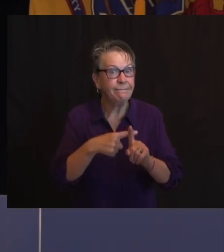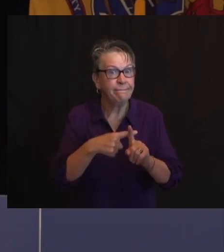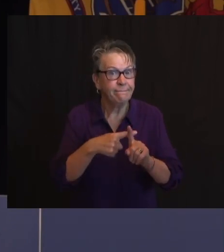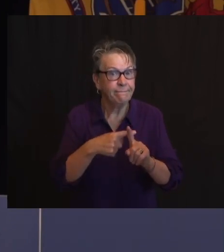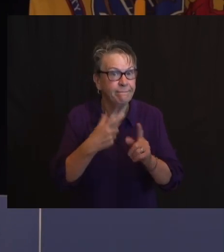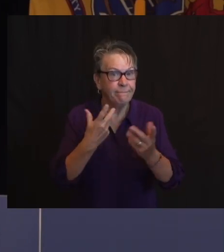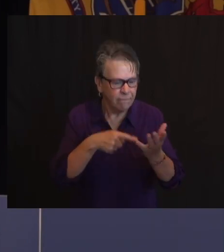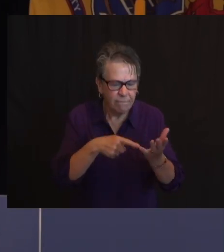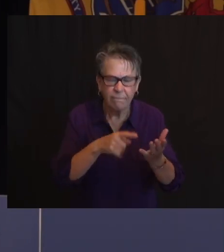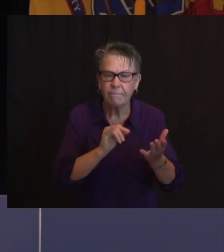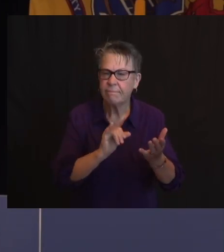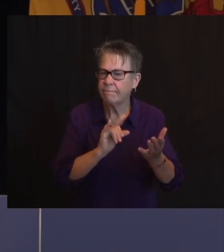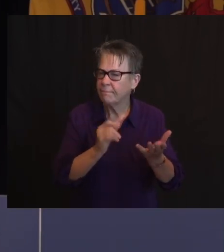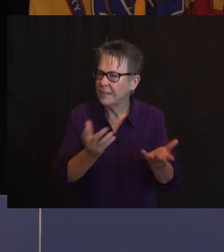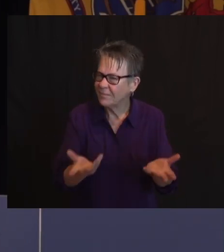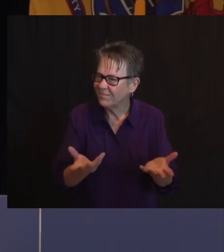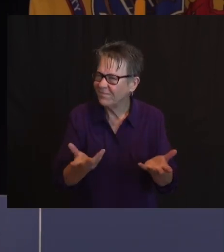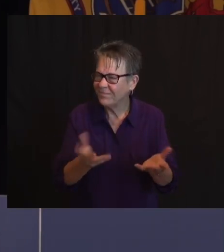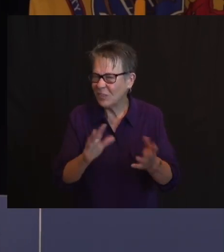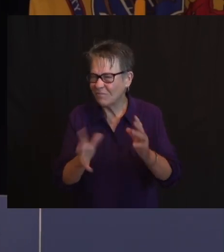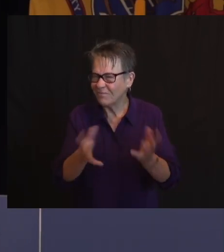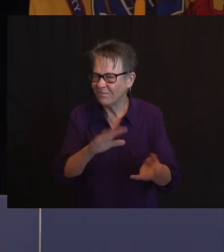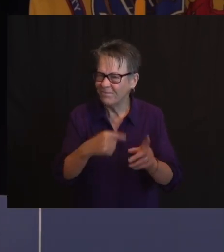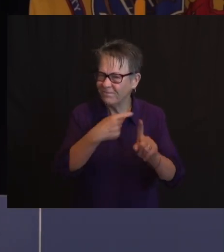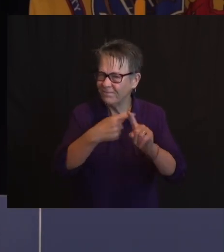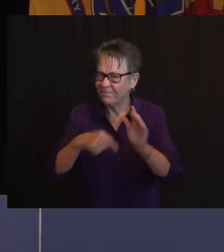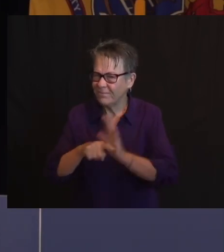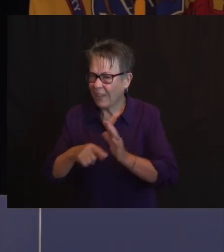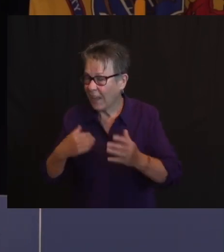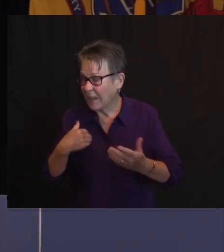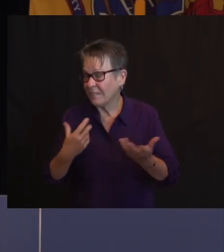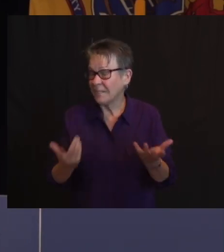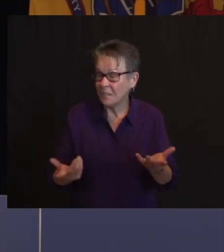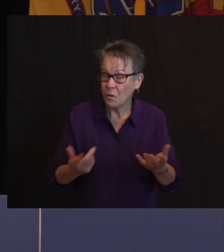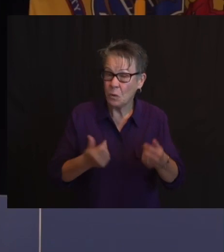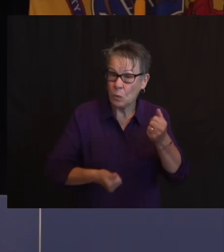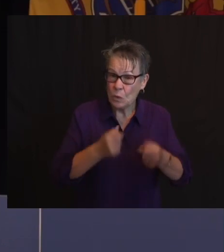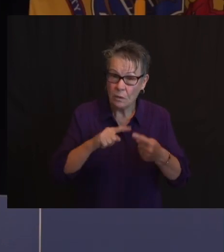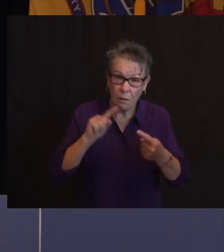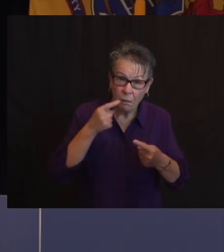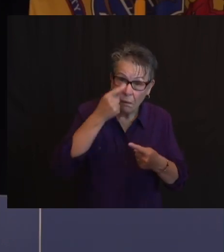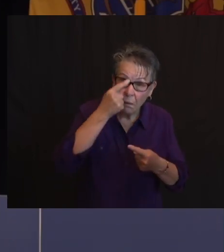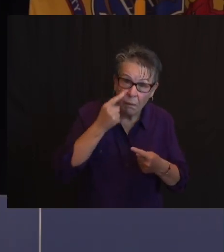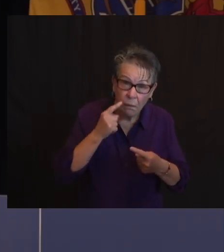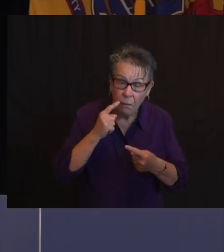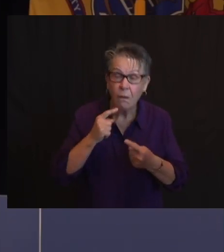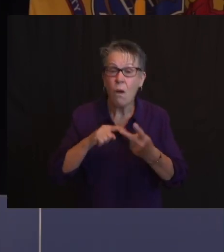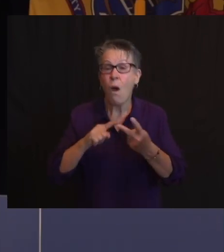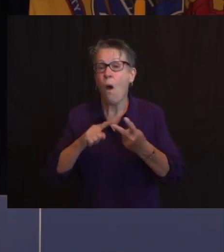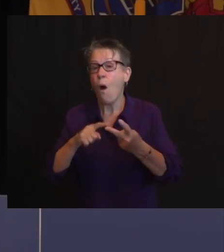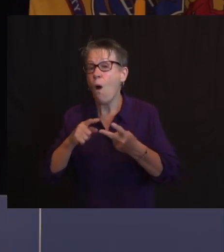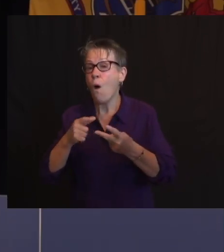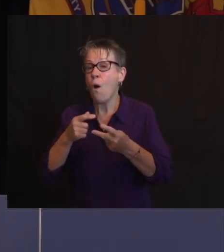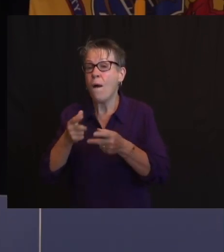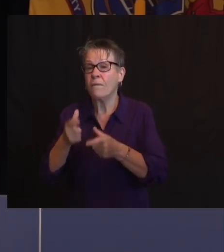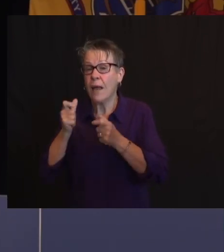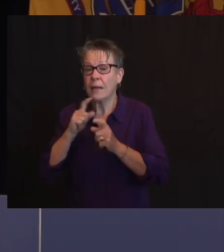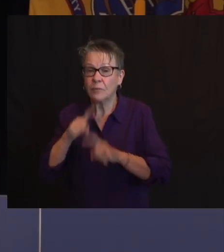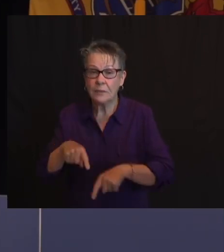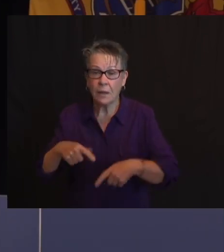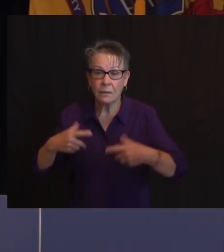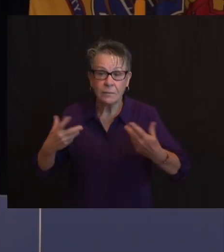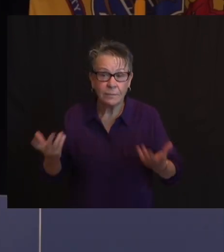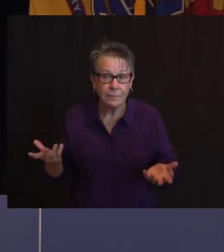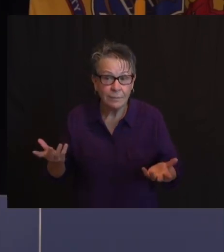then and there, although only one at a time. But it is not as accurate. So exactly how do you use those two tests? How do you